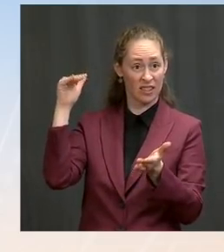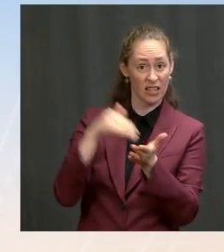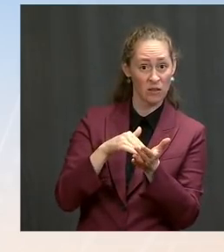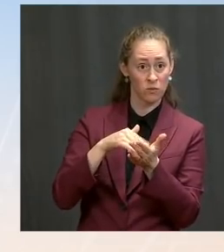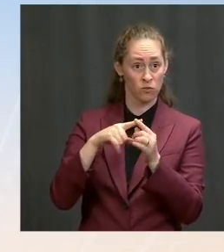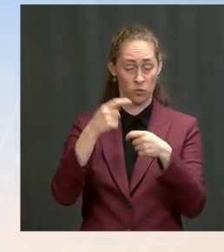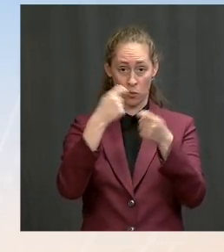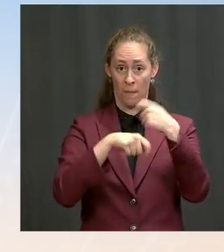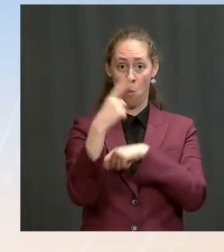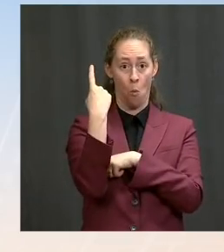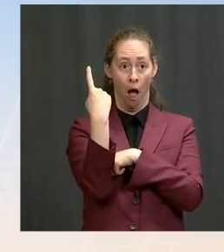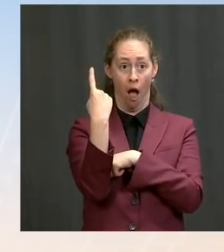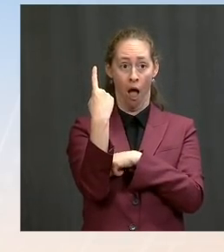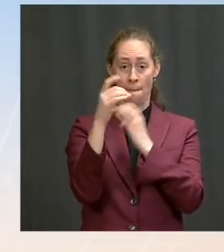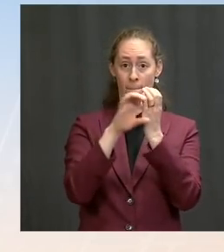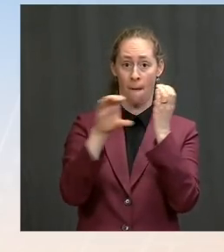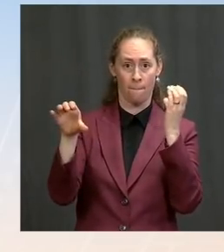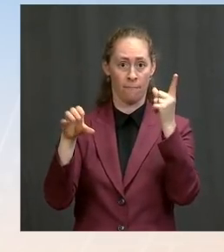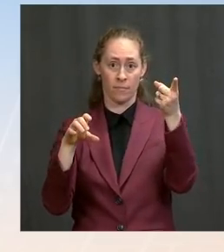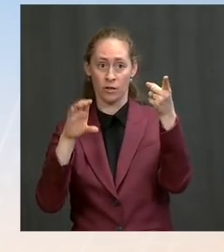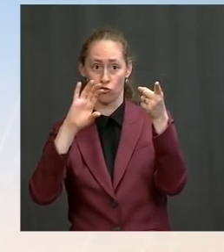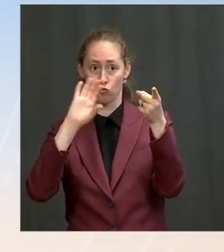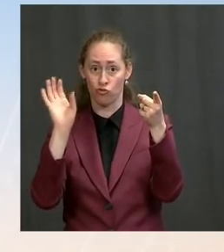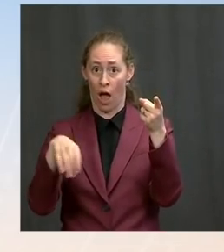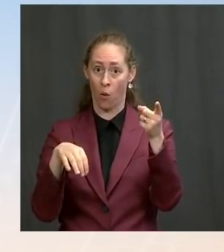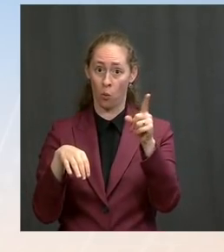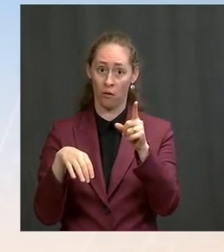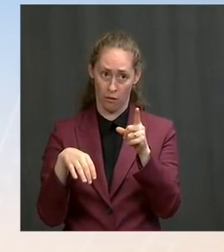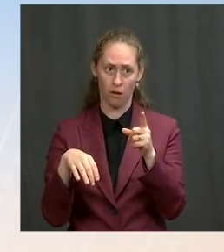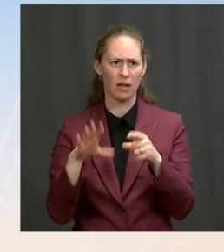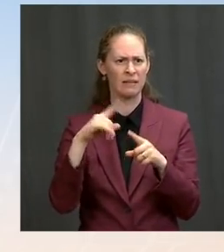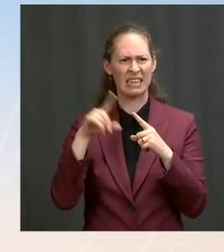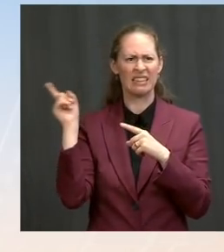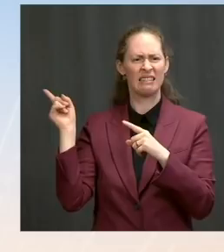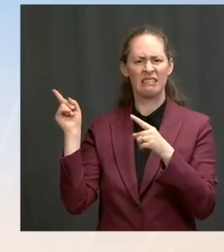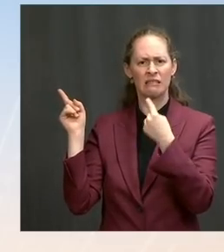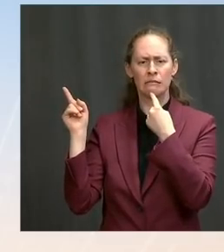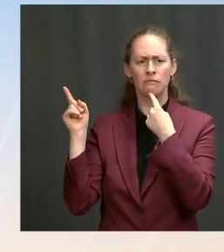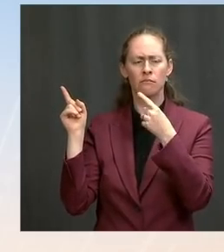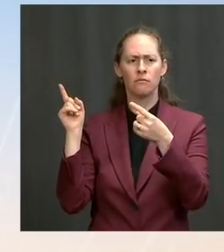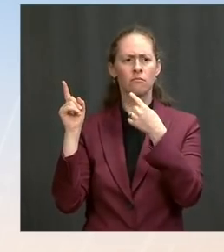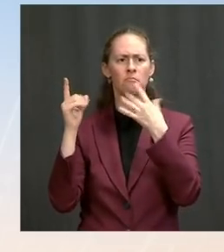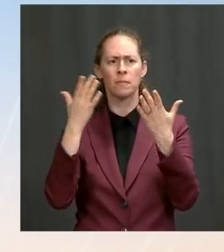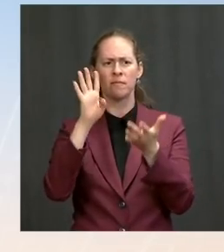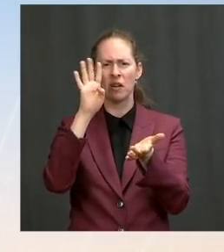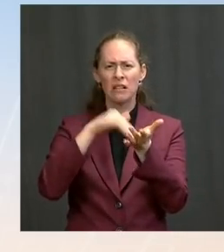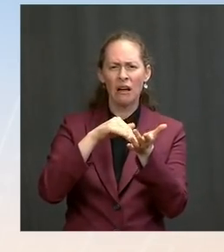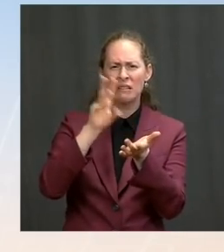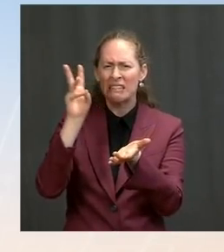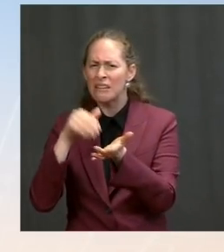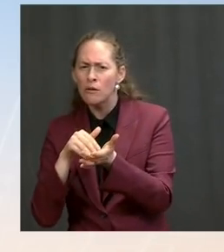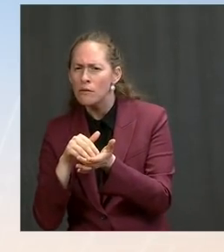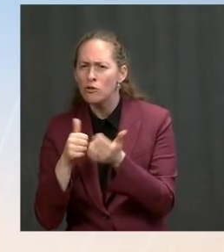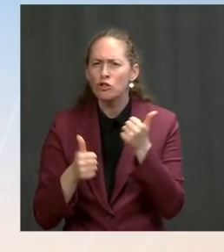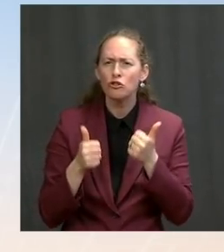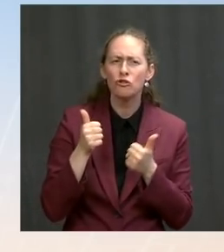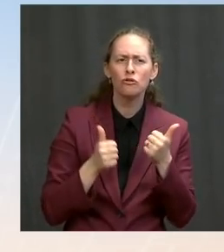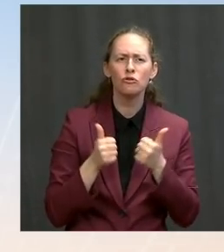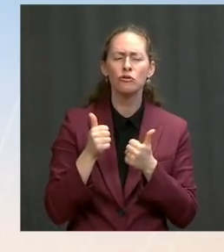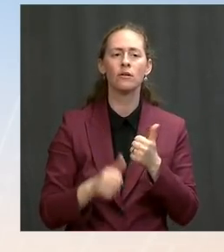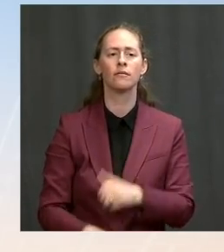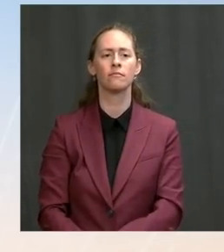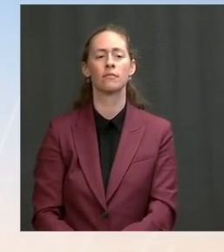in Chicago, but the administration seems to be budgeting it around $4,000 to $6,000. You know, our estimates show that